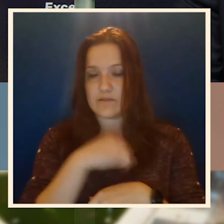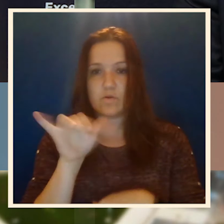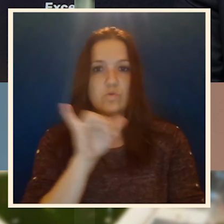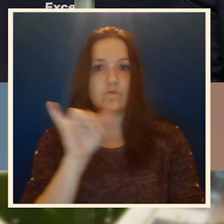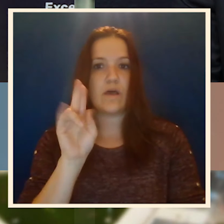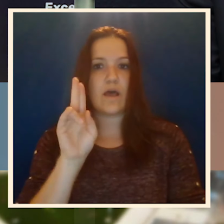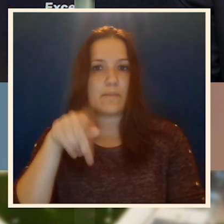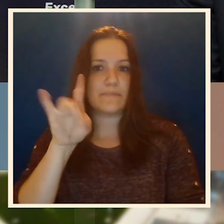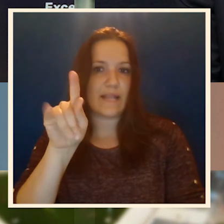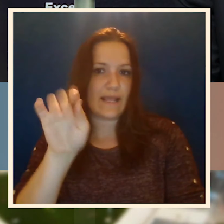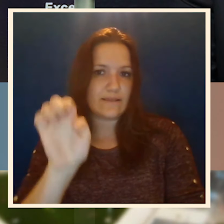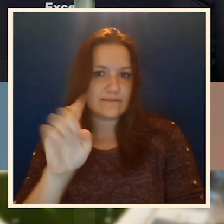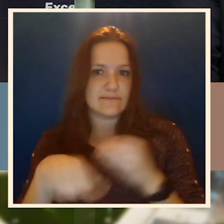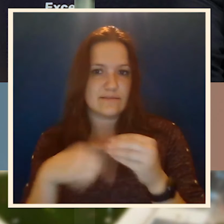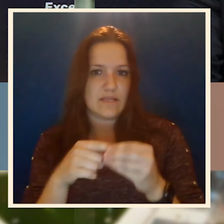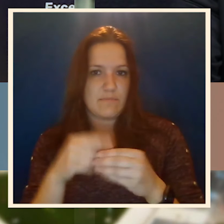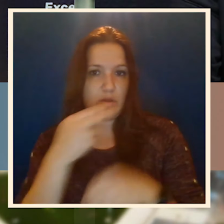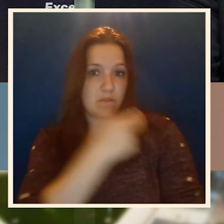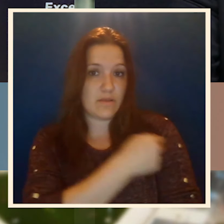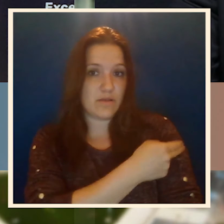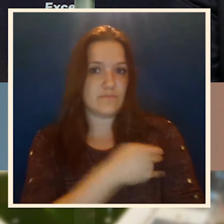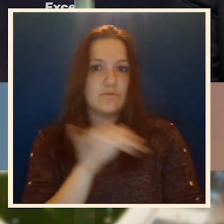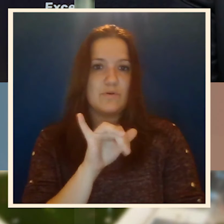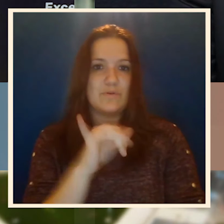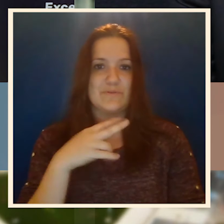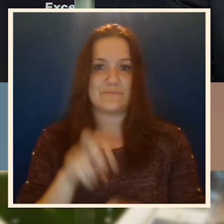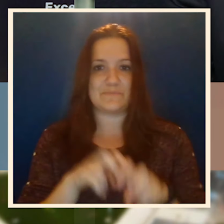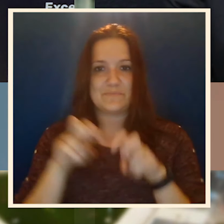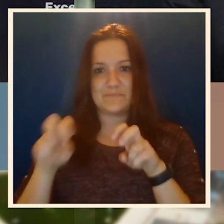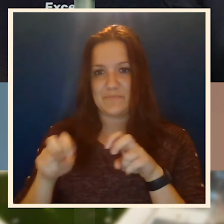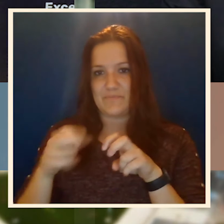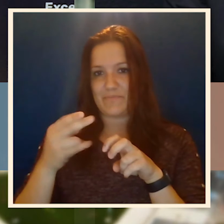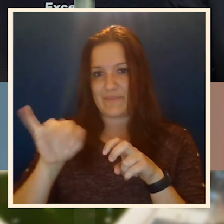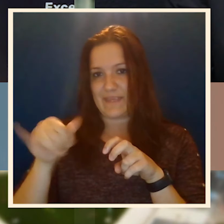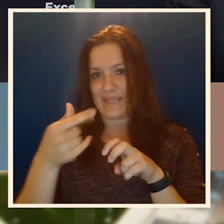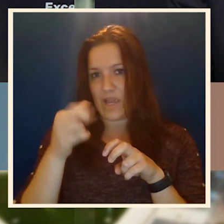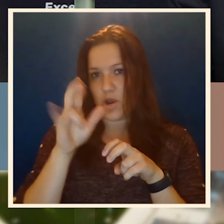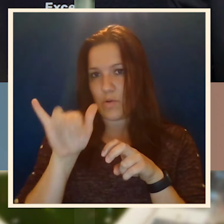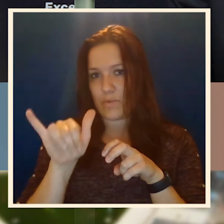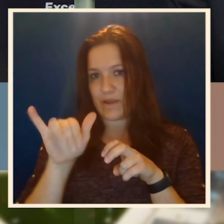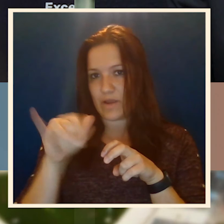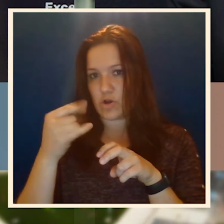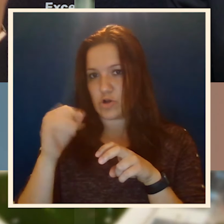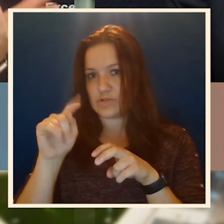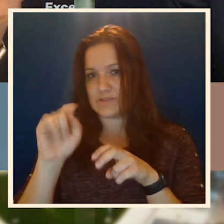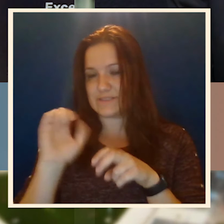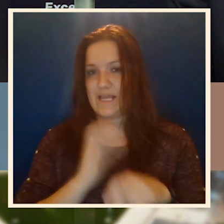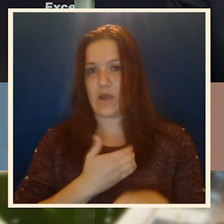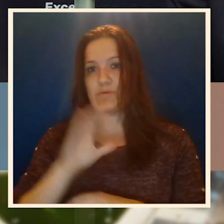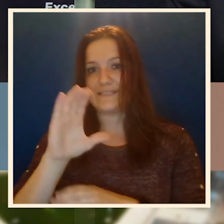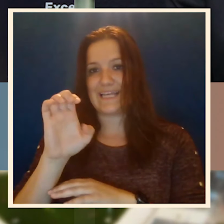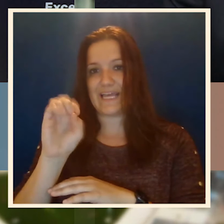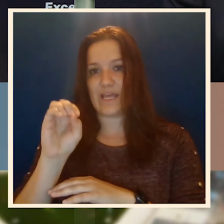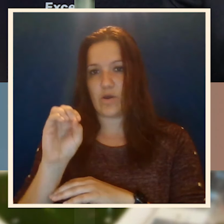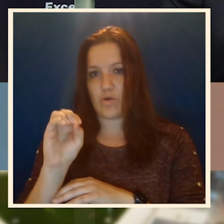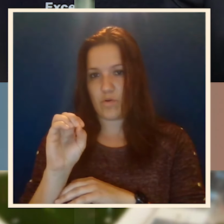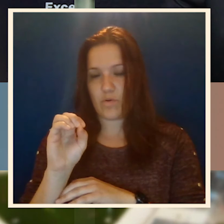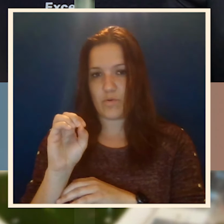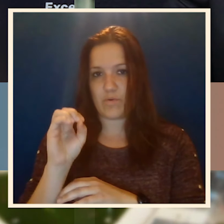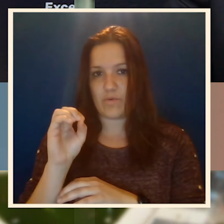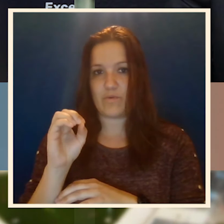going to cover some of the questions that you've submitted. We're also going to give you some updates about the hospital. And of course, sitting next to me is